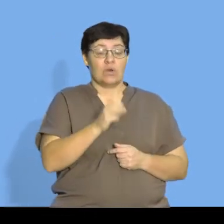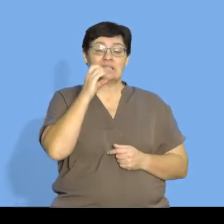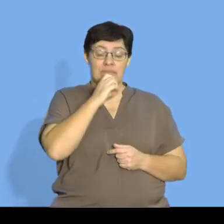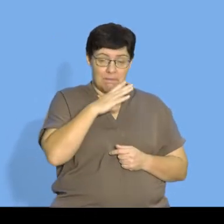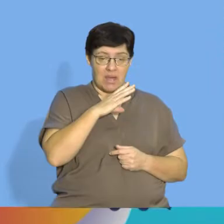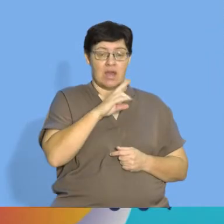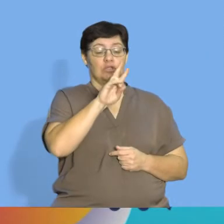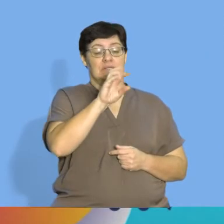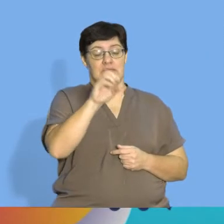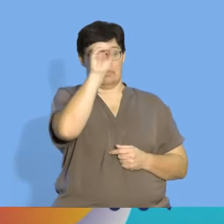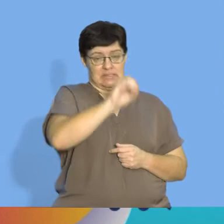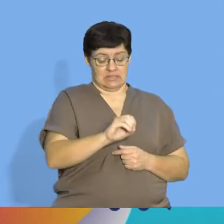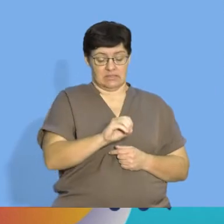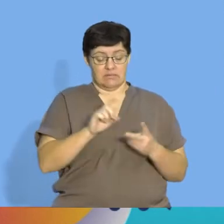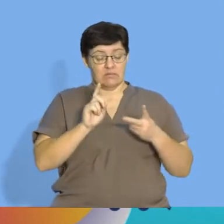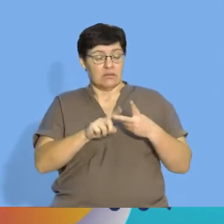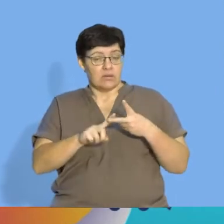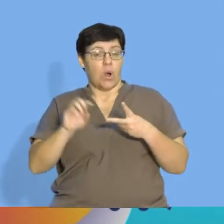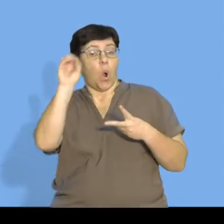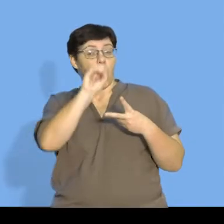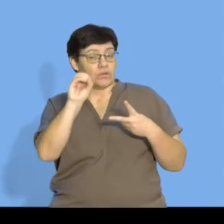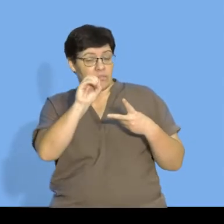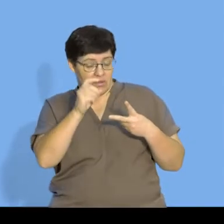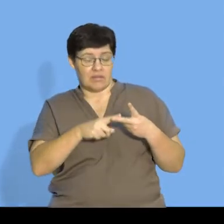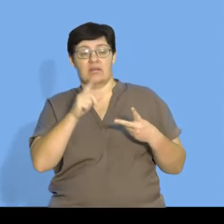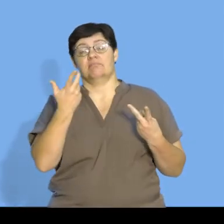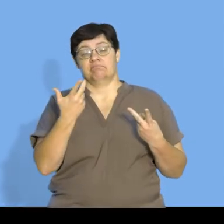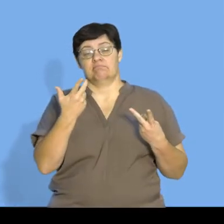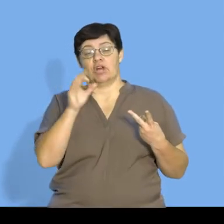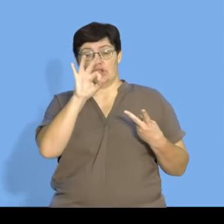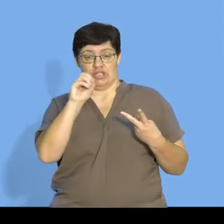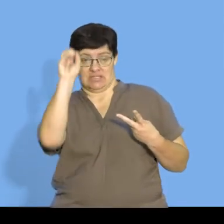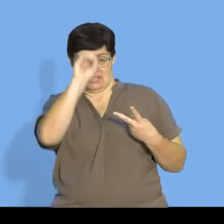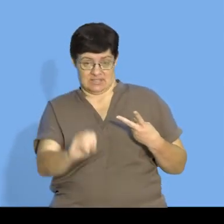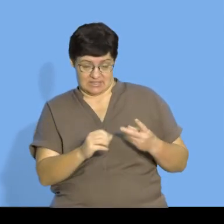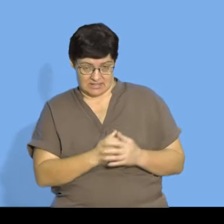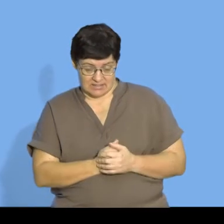20%. October will be 30%. So immediately I go